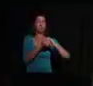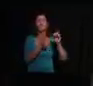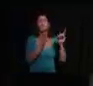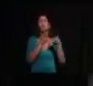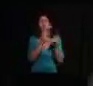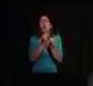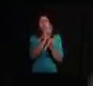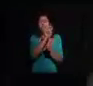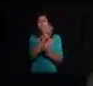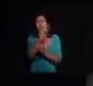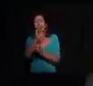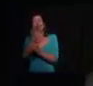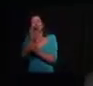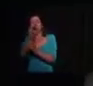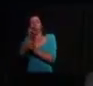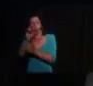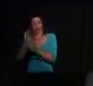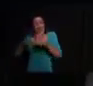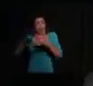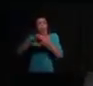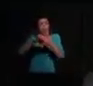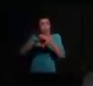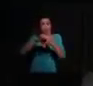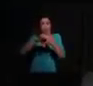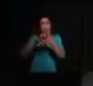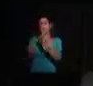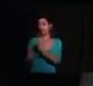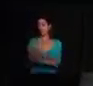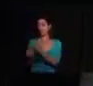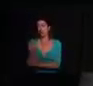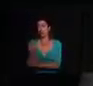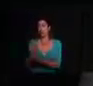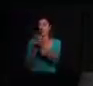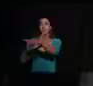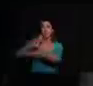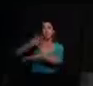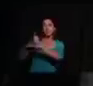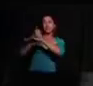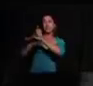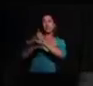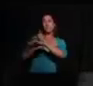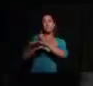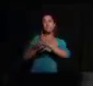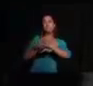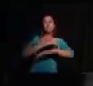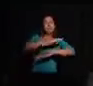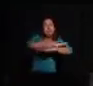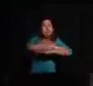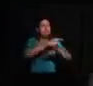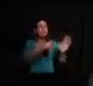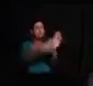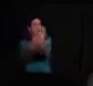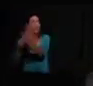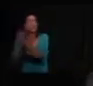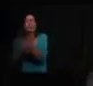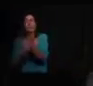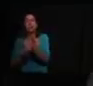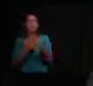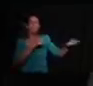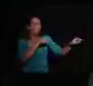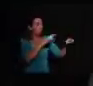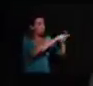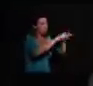at the break, and every spring Anne-Marie does a kind of a showcase of all the websites that some of the students have been developing for